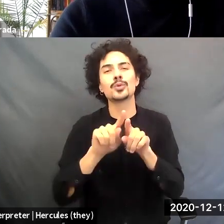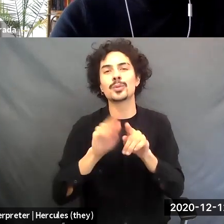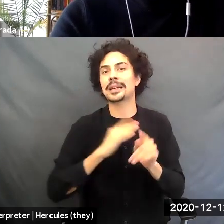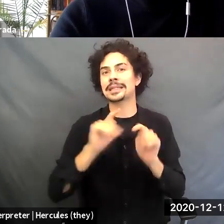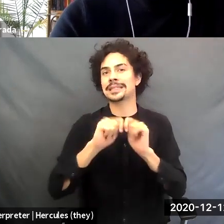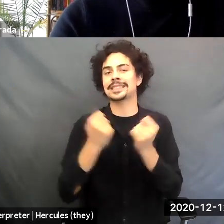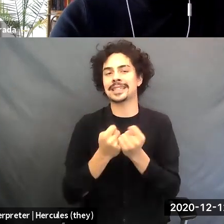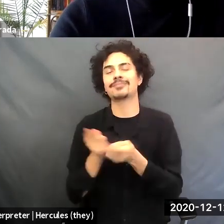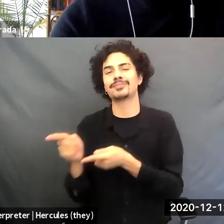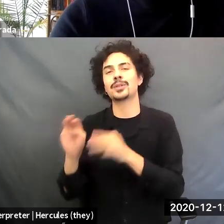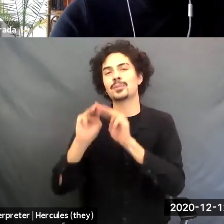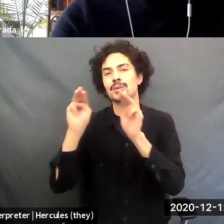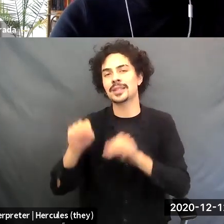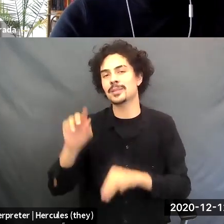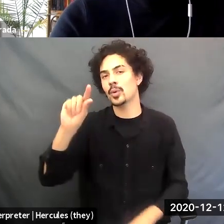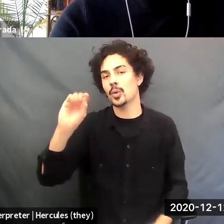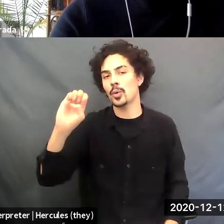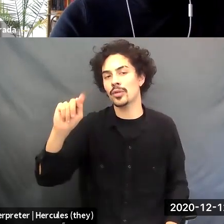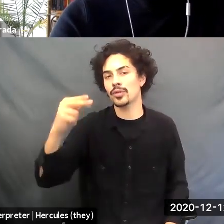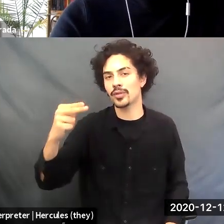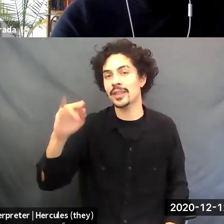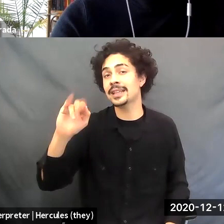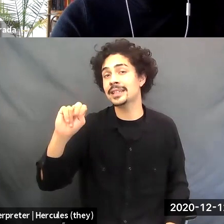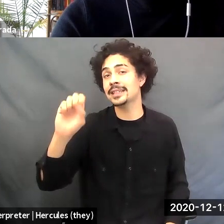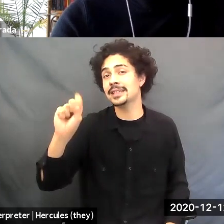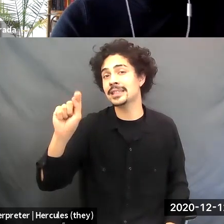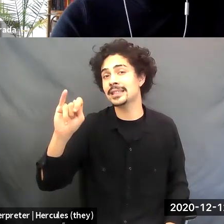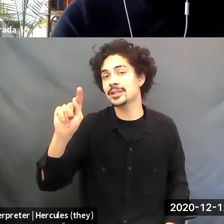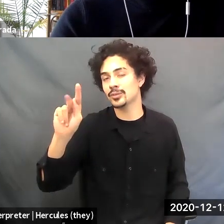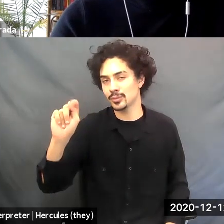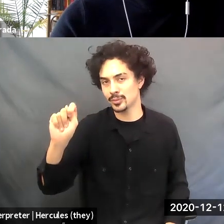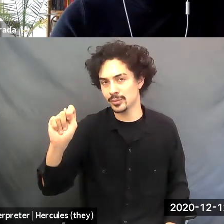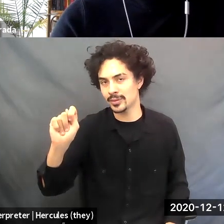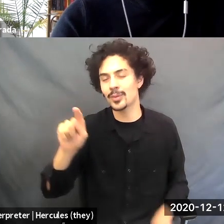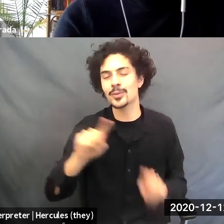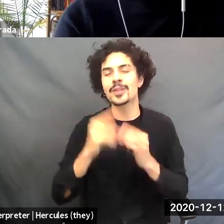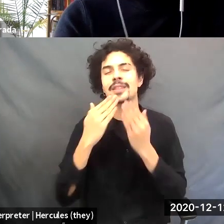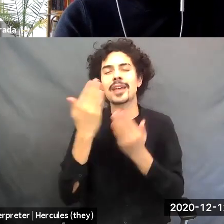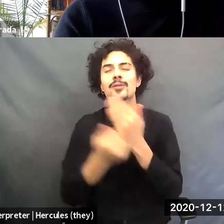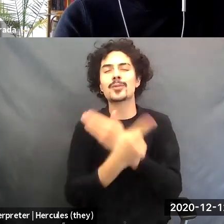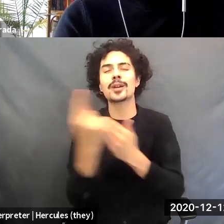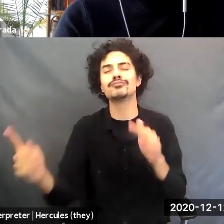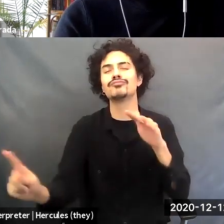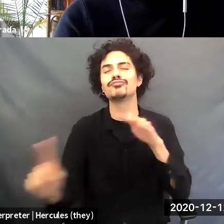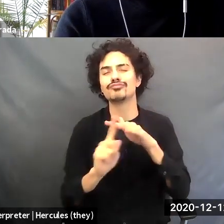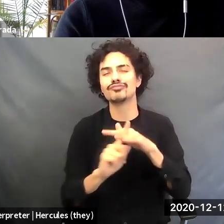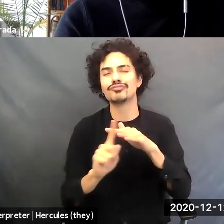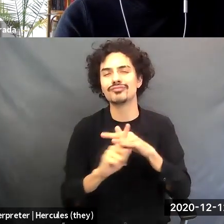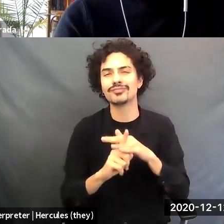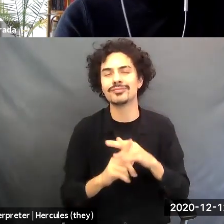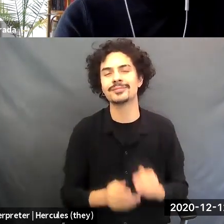course, all of you for coming. And now, please enjoy the lecture performance.